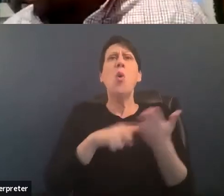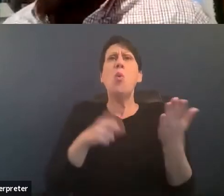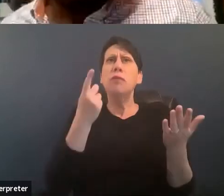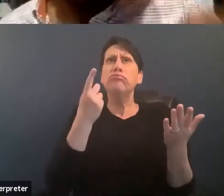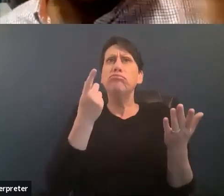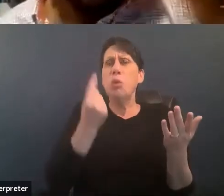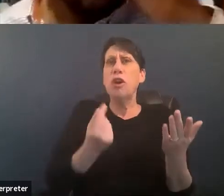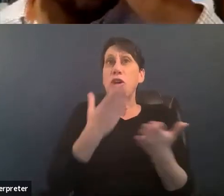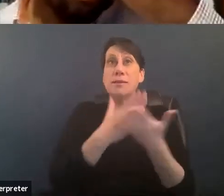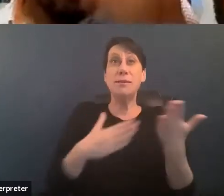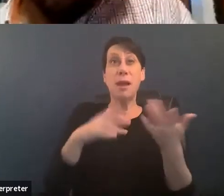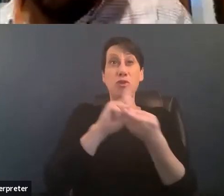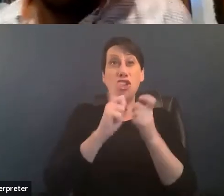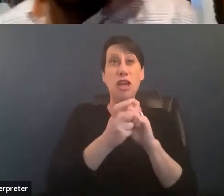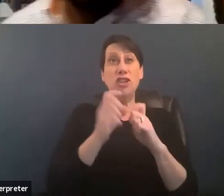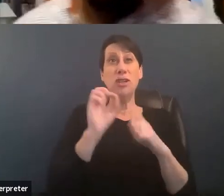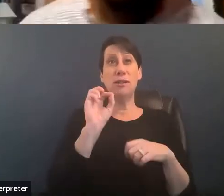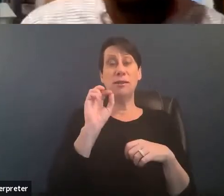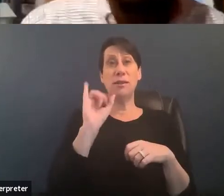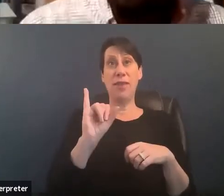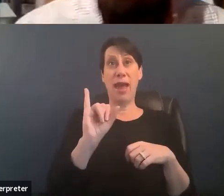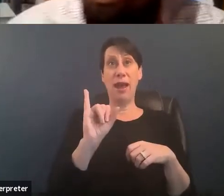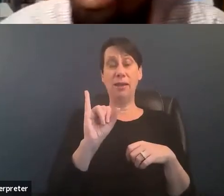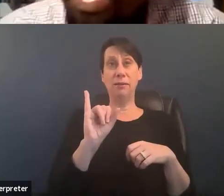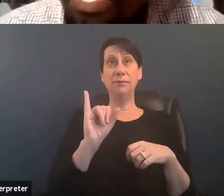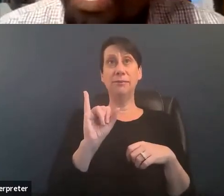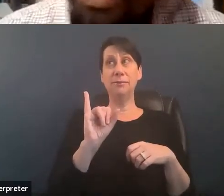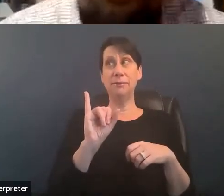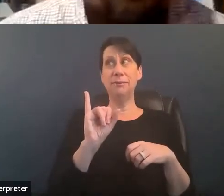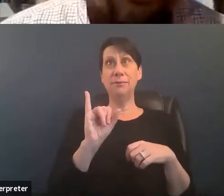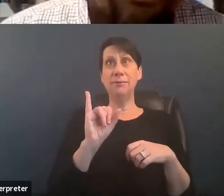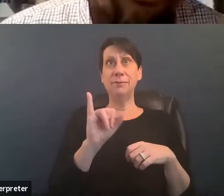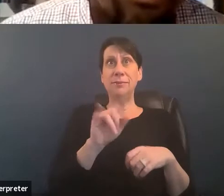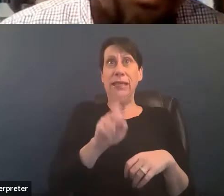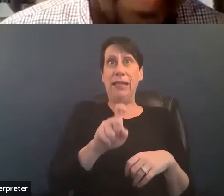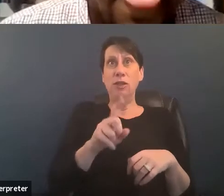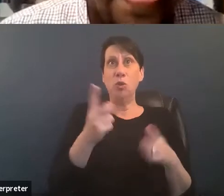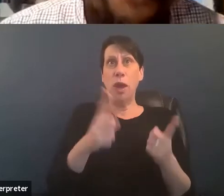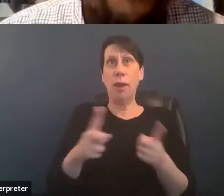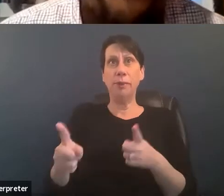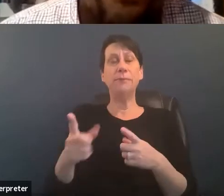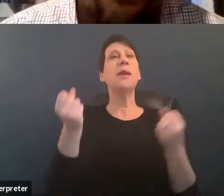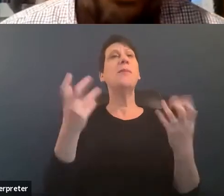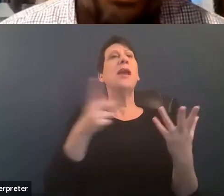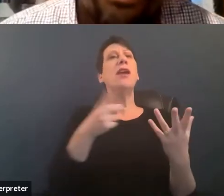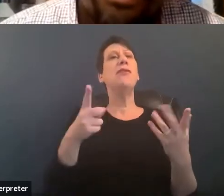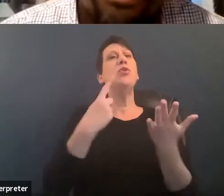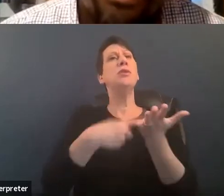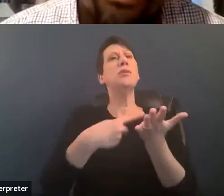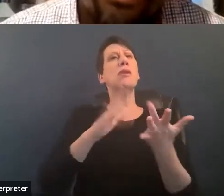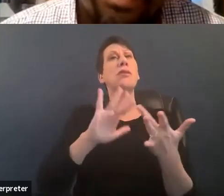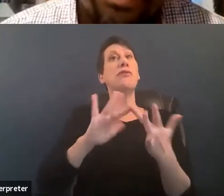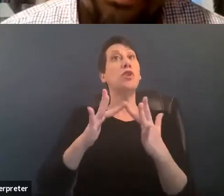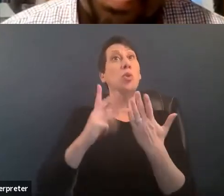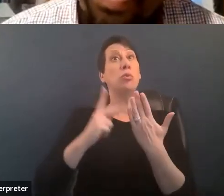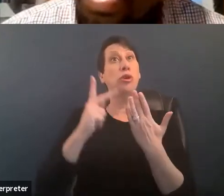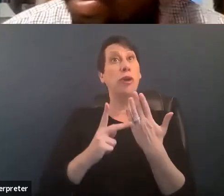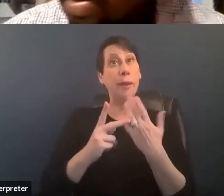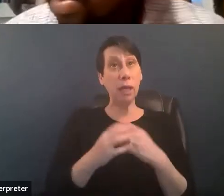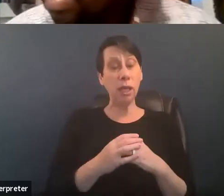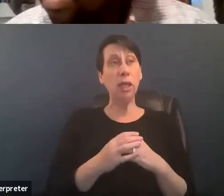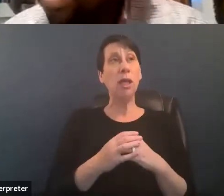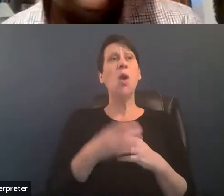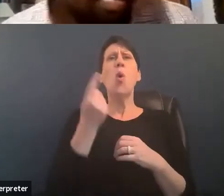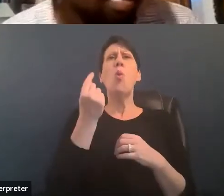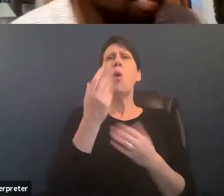the kinds of changes that were needed? I think many of you have mentioned the virtual programming. What were some